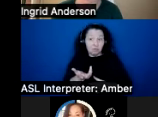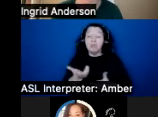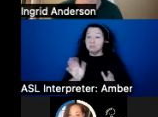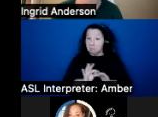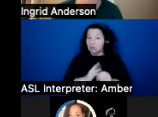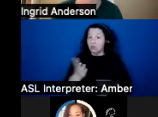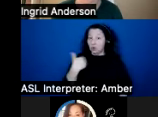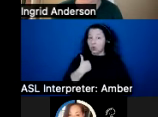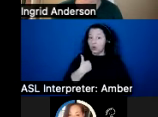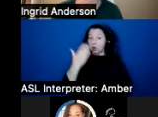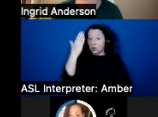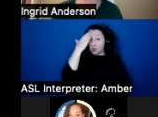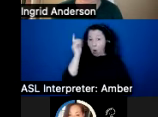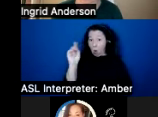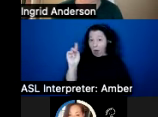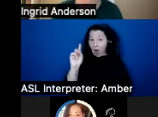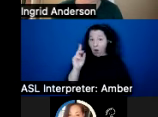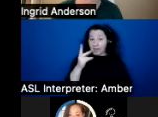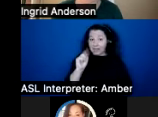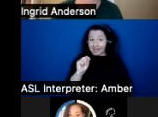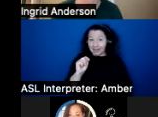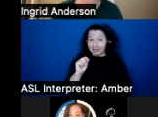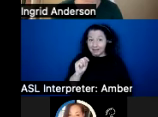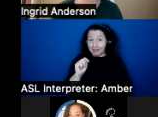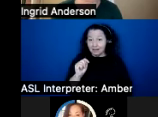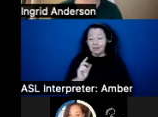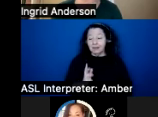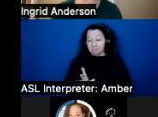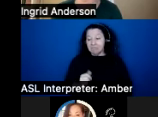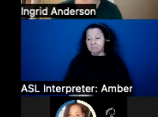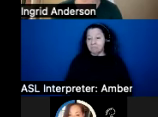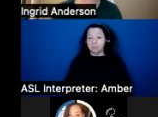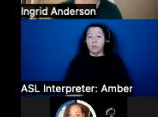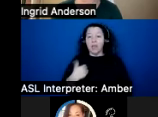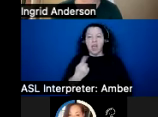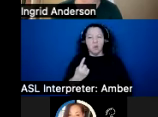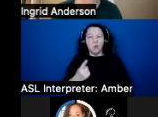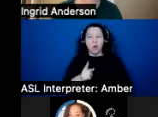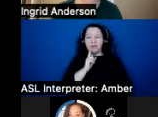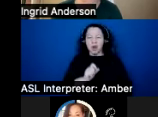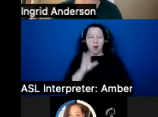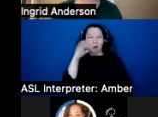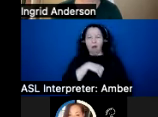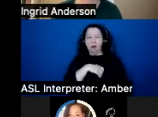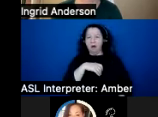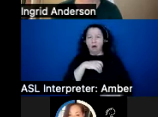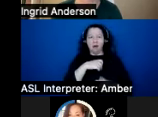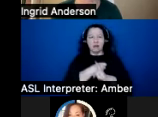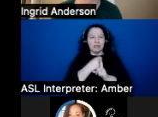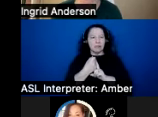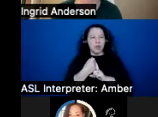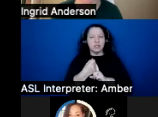earlier about even knowing where they are. I had I had one very bizarre experience where one of our